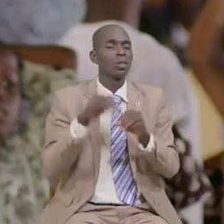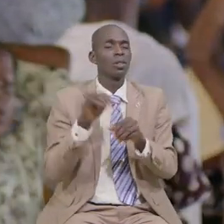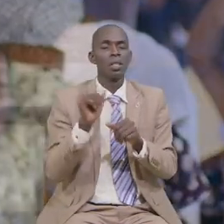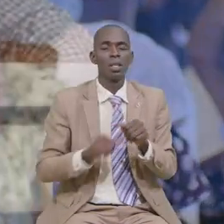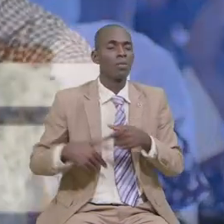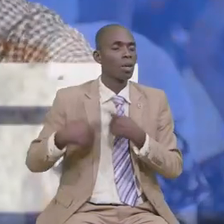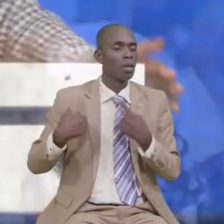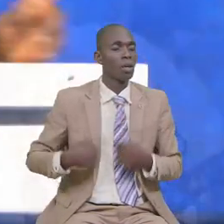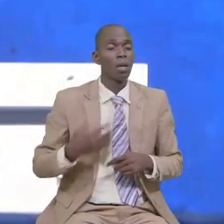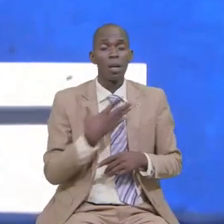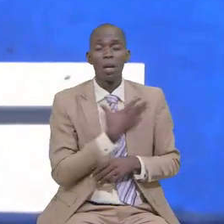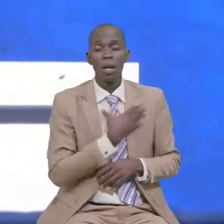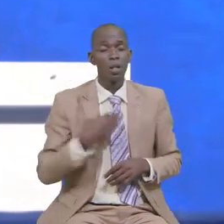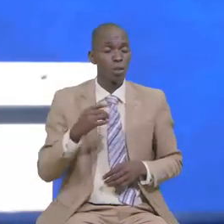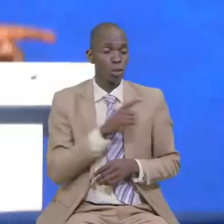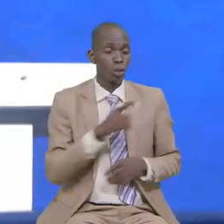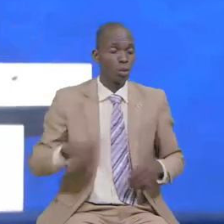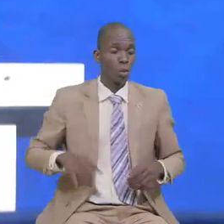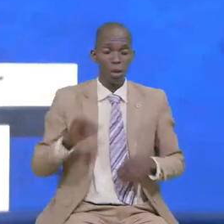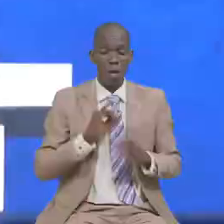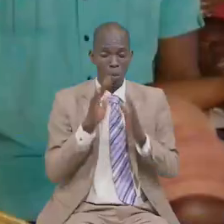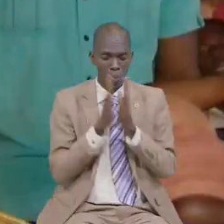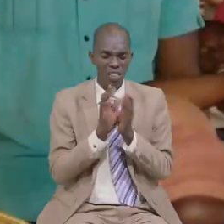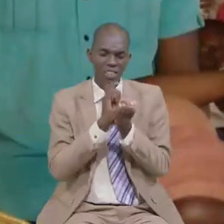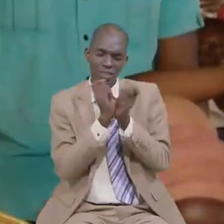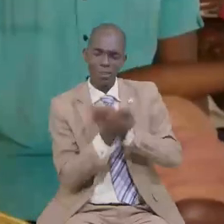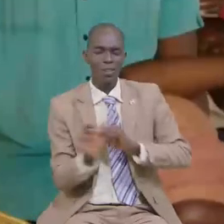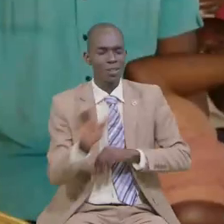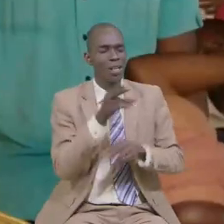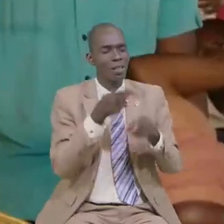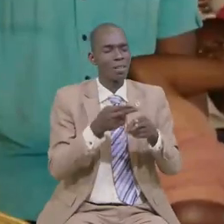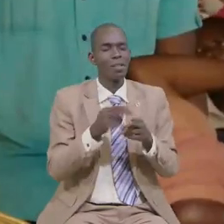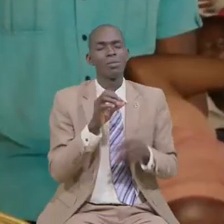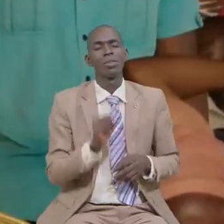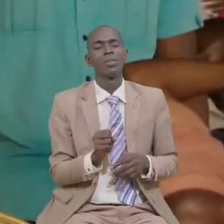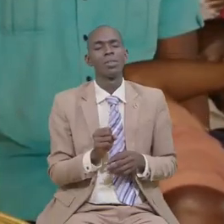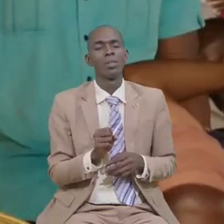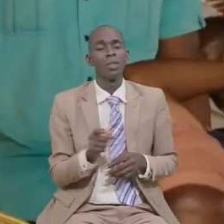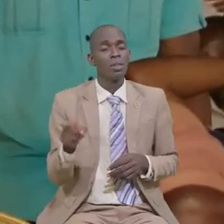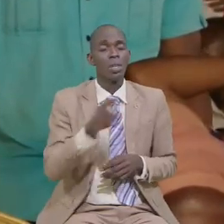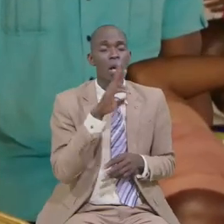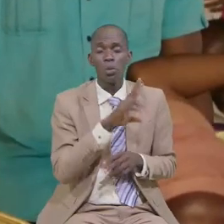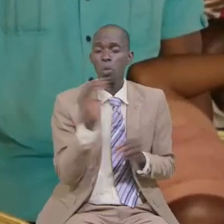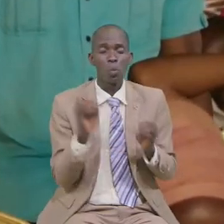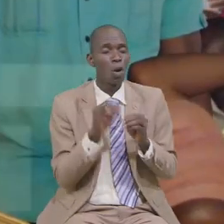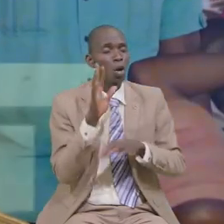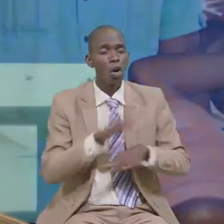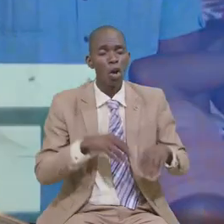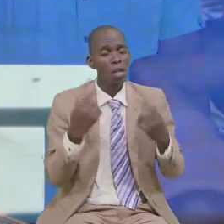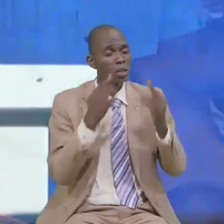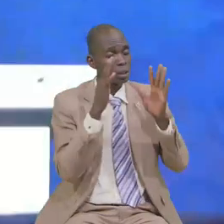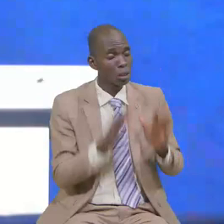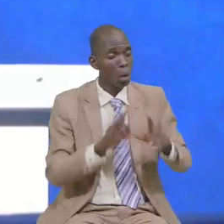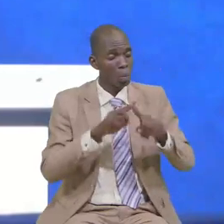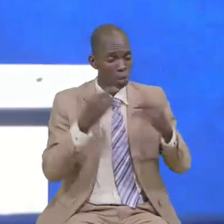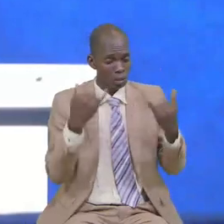And Lord, I pray you change their names. They're no more sinners. They are now sons and daughters